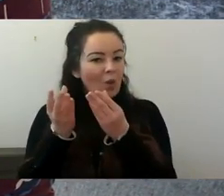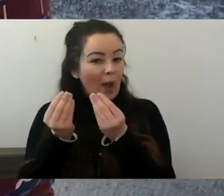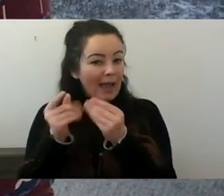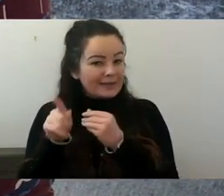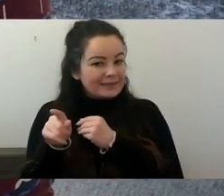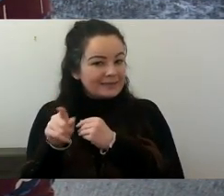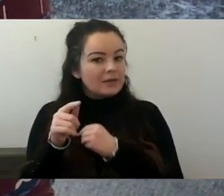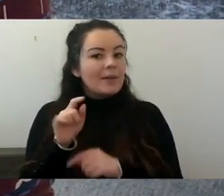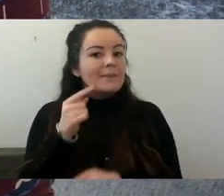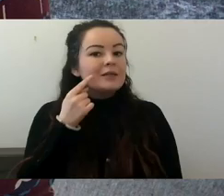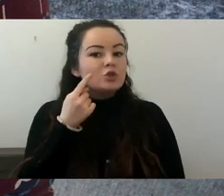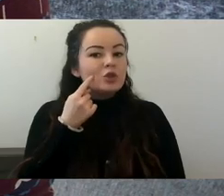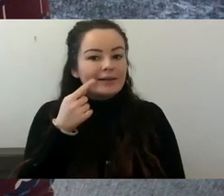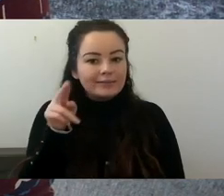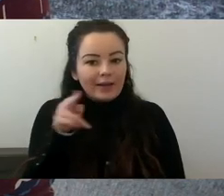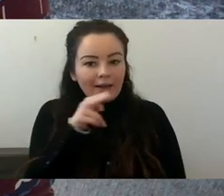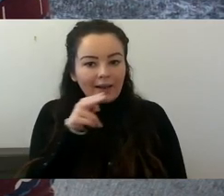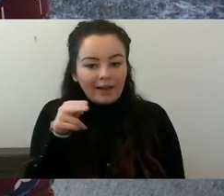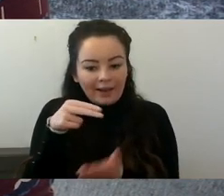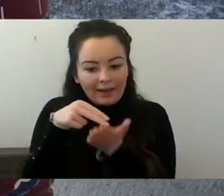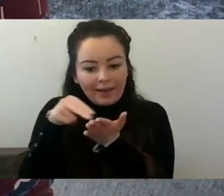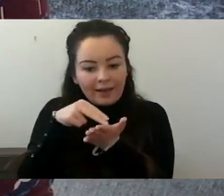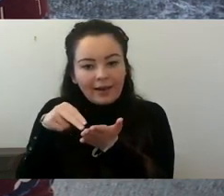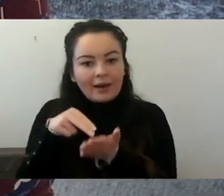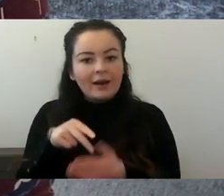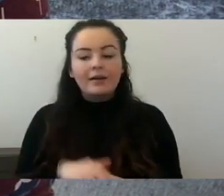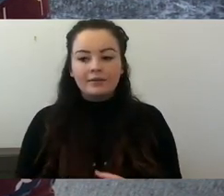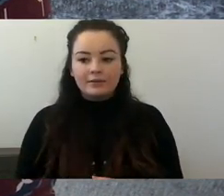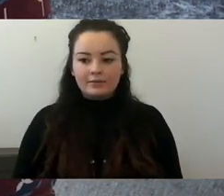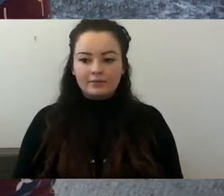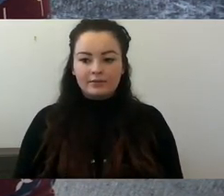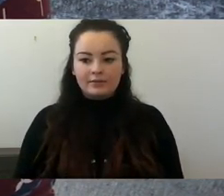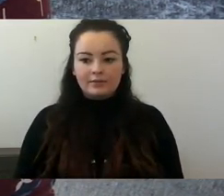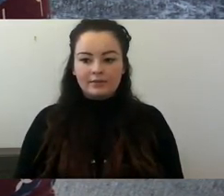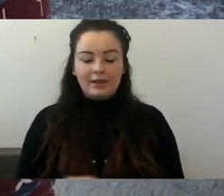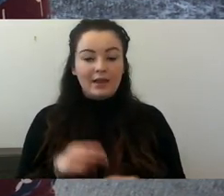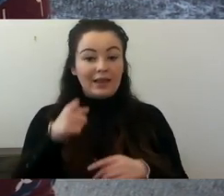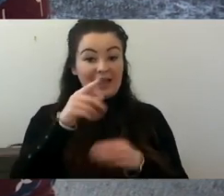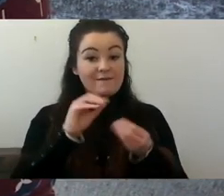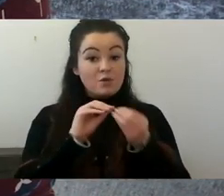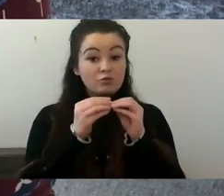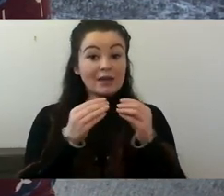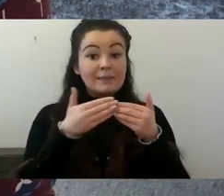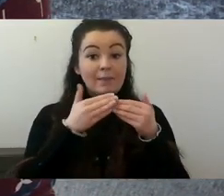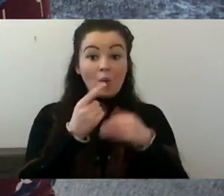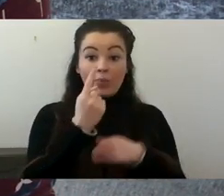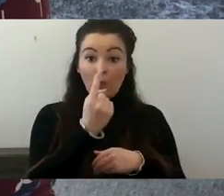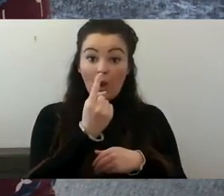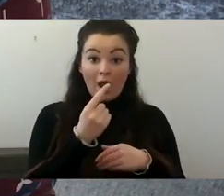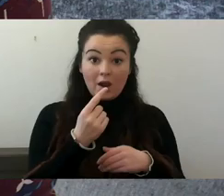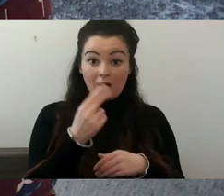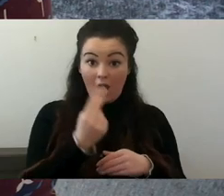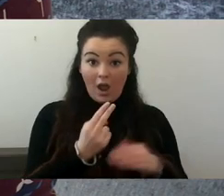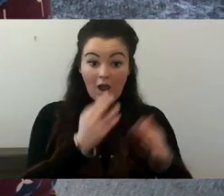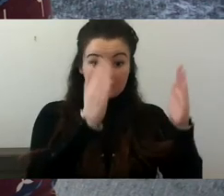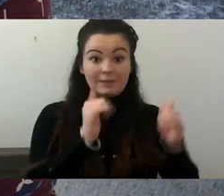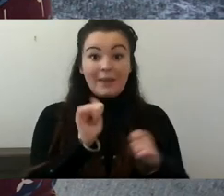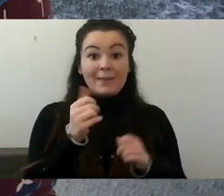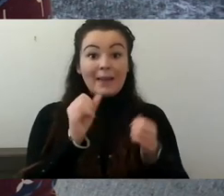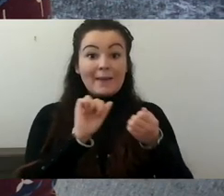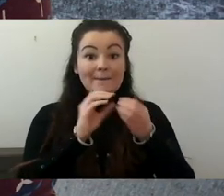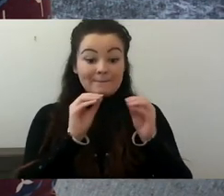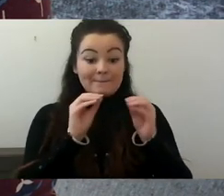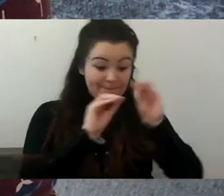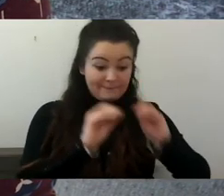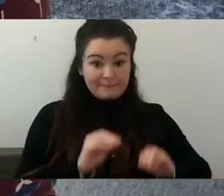Mine are still wet, so I'm just going to be very gentle. It might be an idea if you're doing more than one to